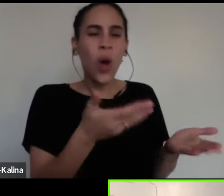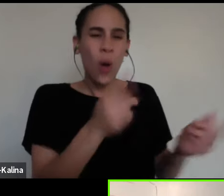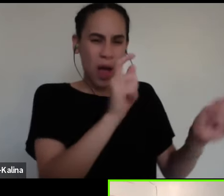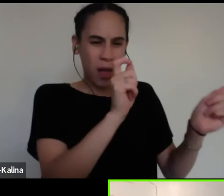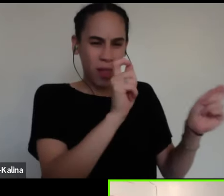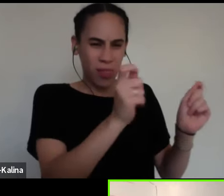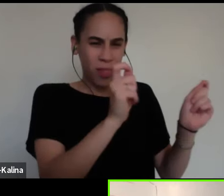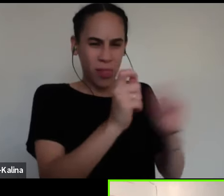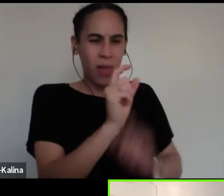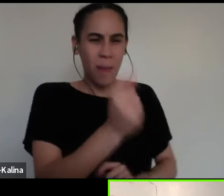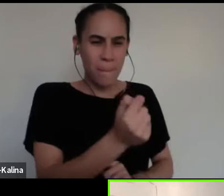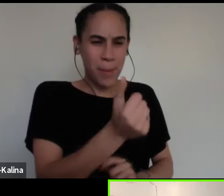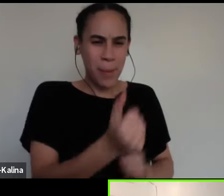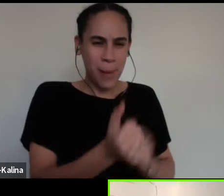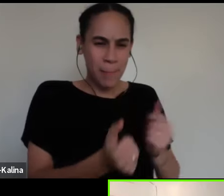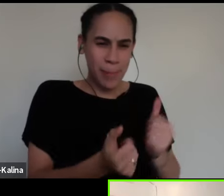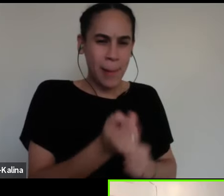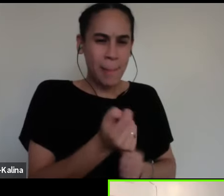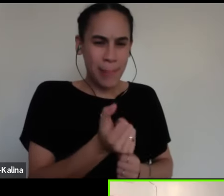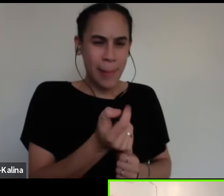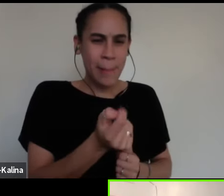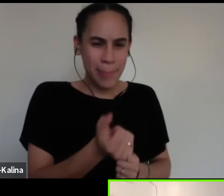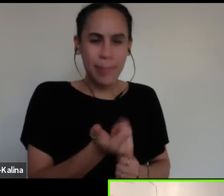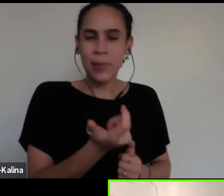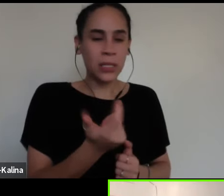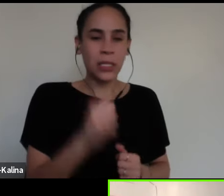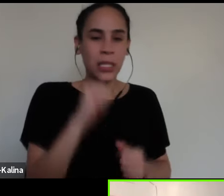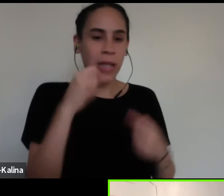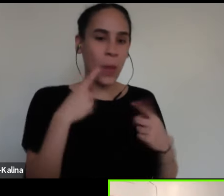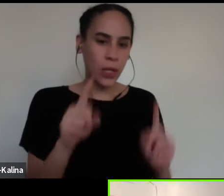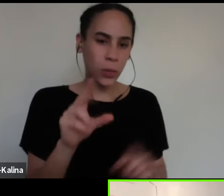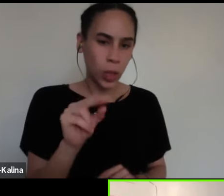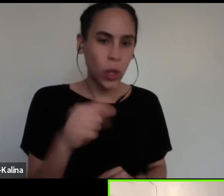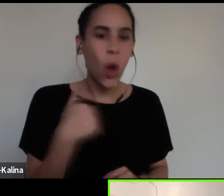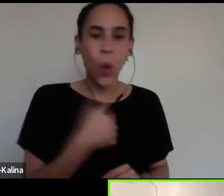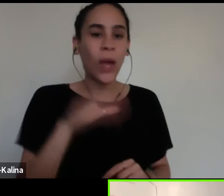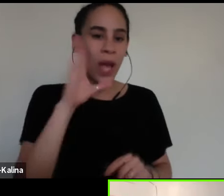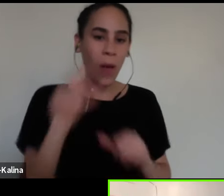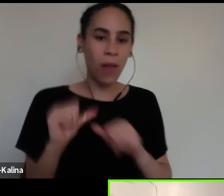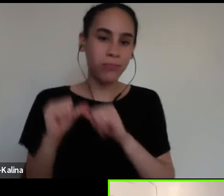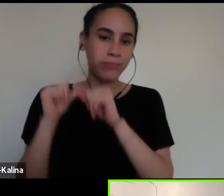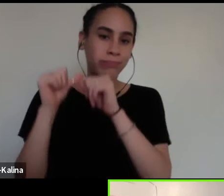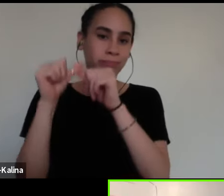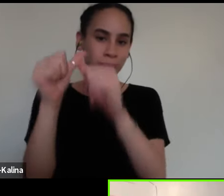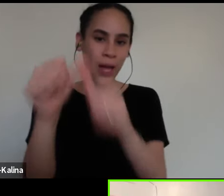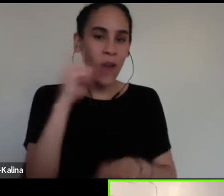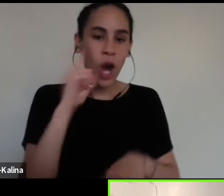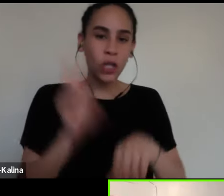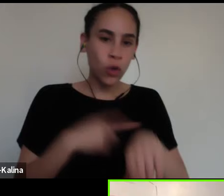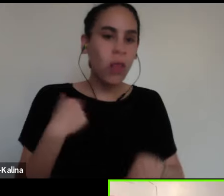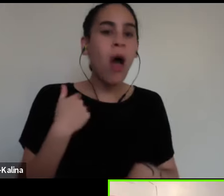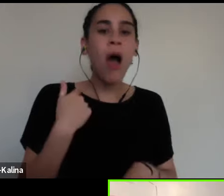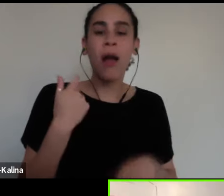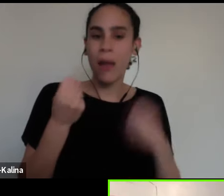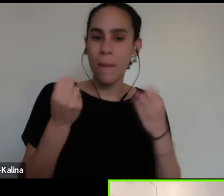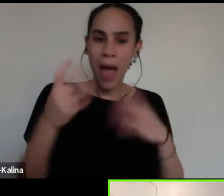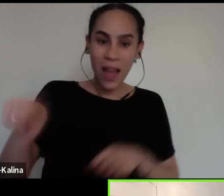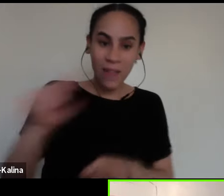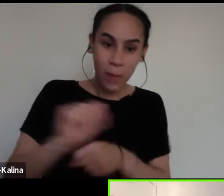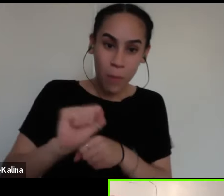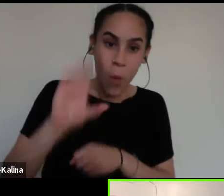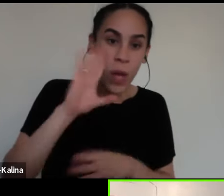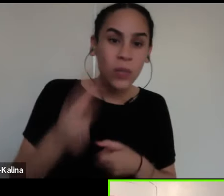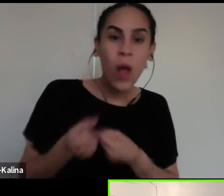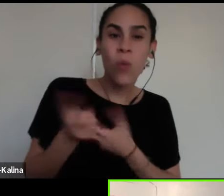incremental changes, and that's not going to work. We're going to be in this for too long for that to work, and we're going to wear everyone out, parents